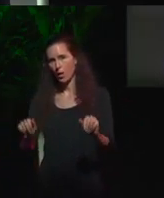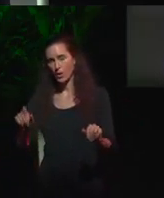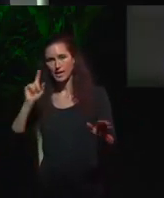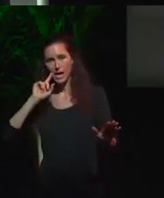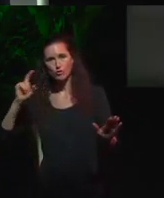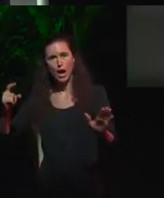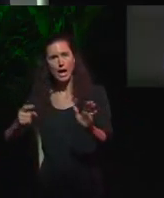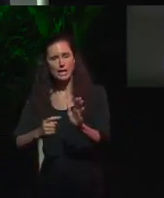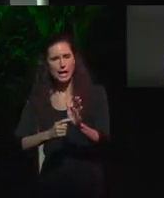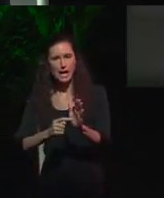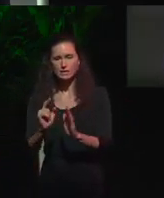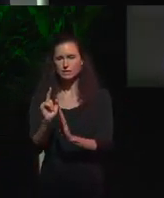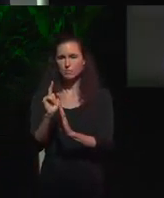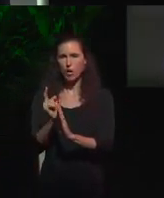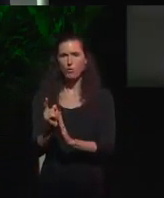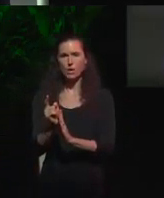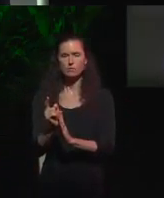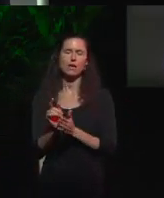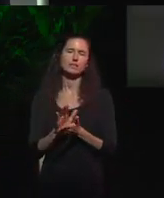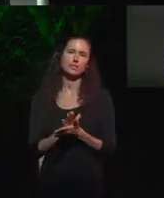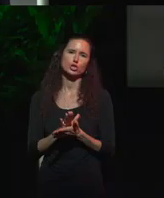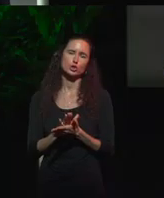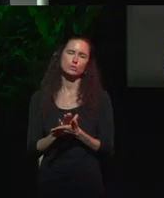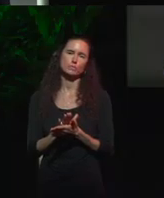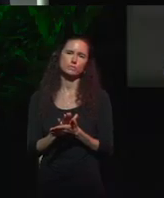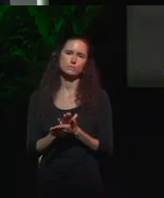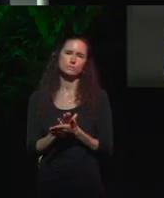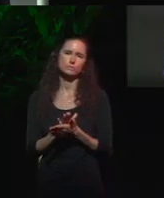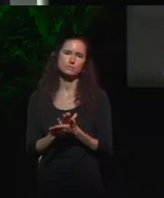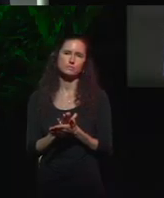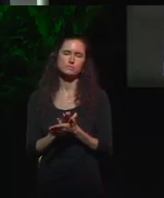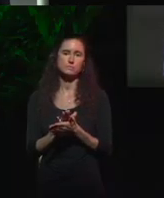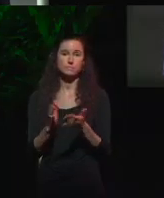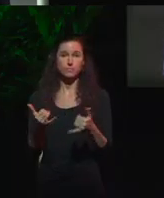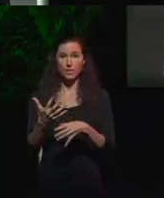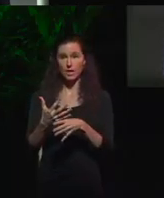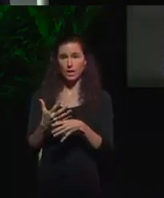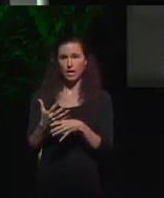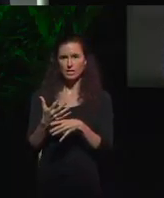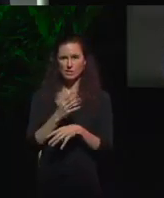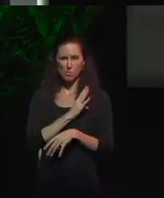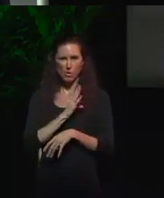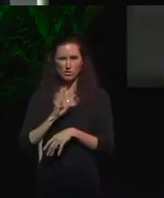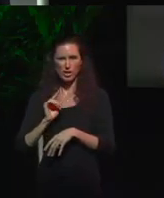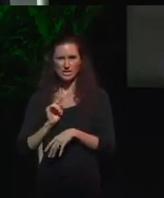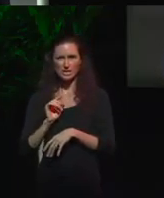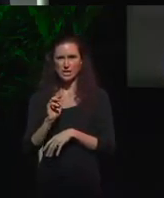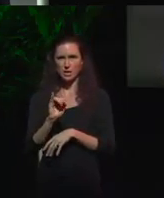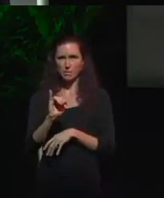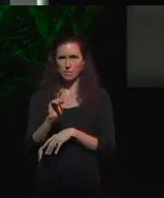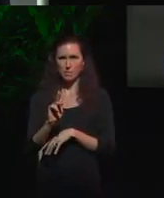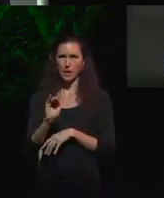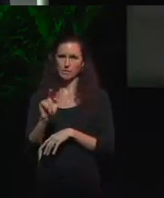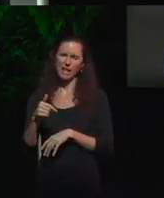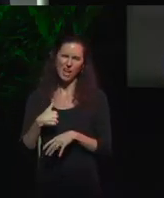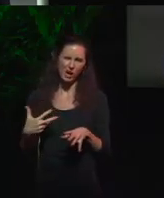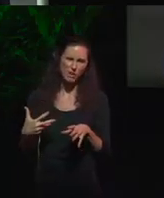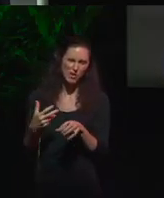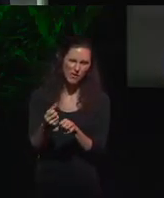recognize this moment as an institution. As Trustee Mike Bell has pointed out, and I'm paraphrasing